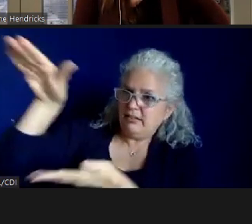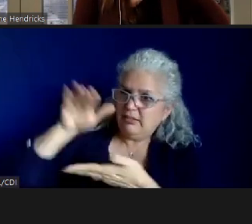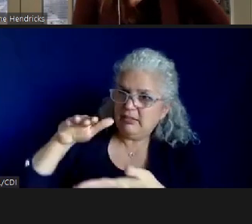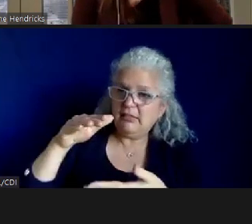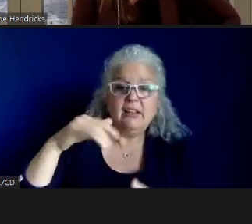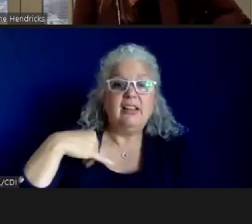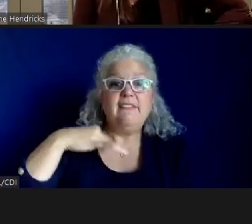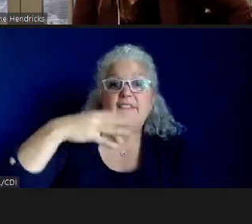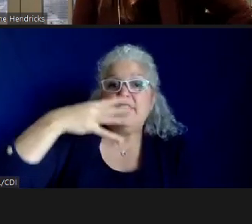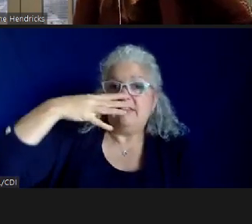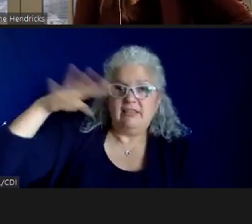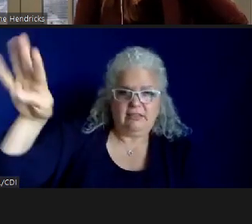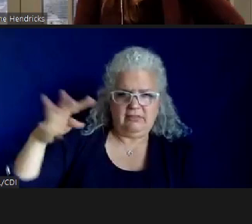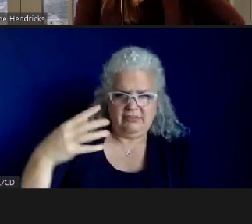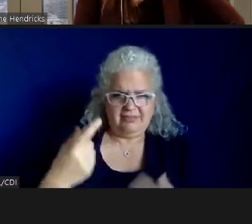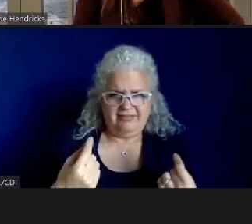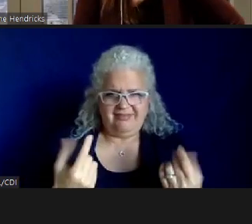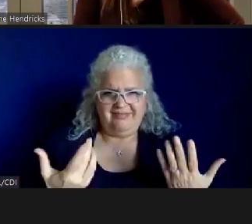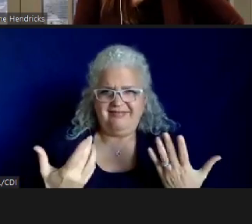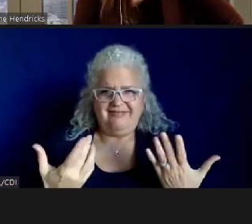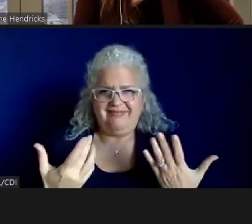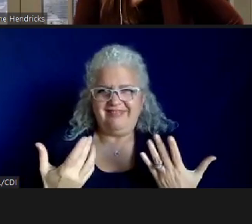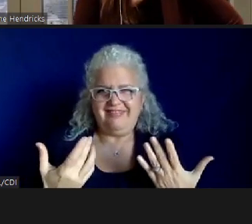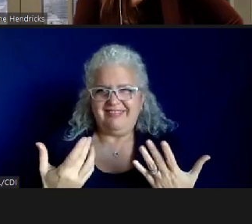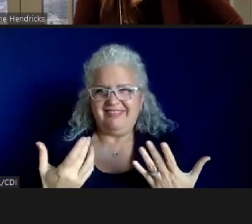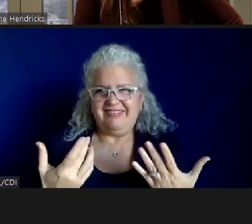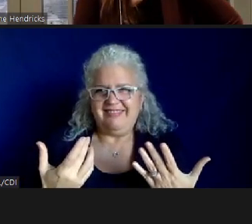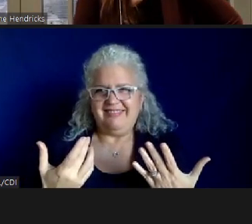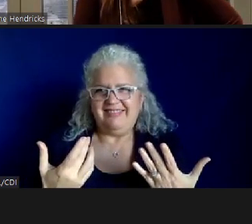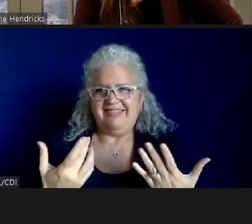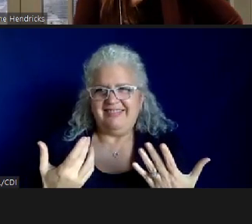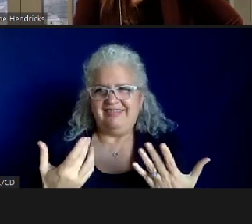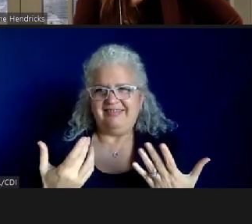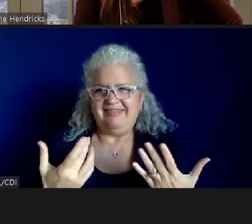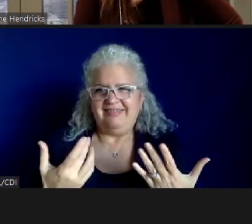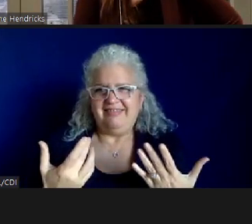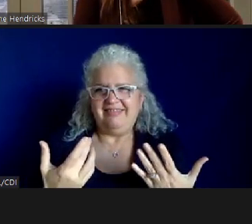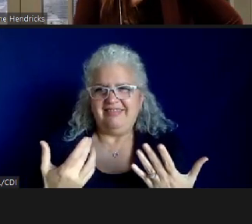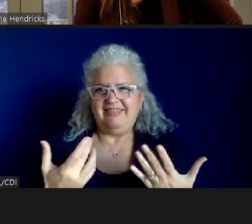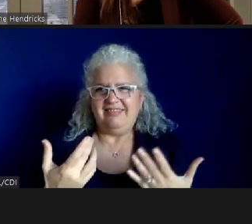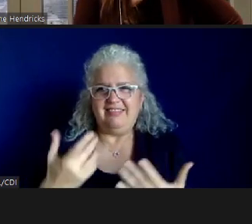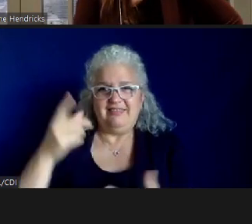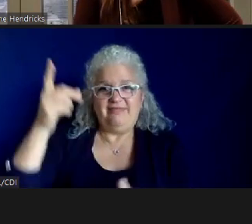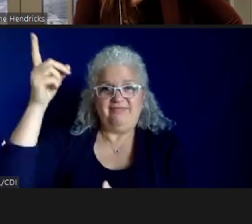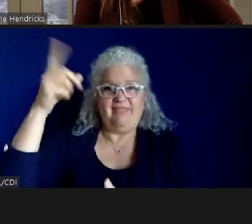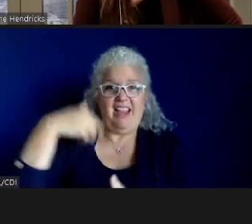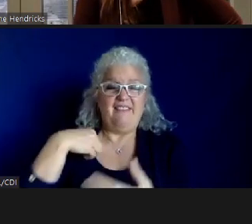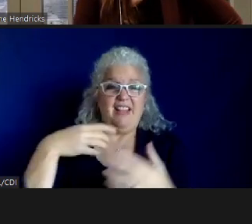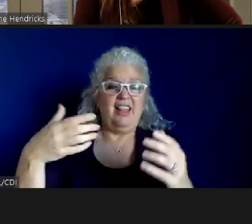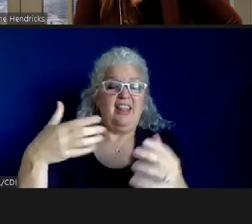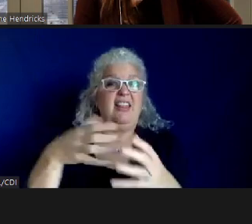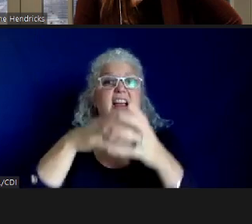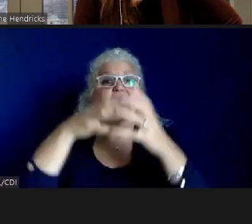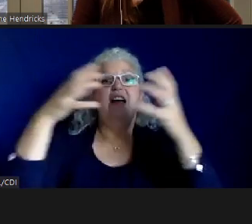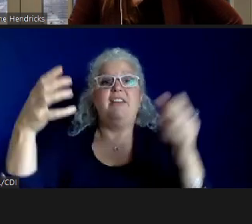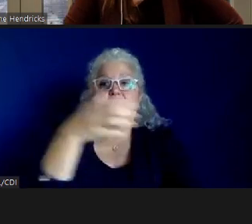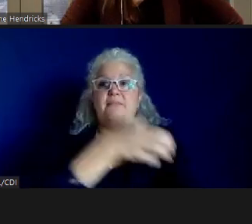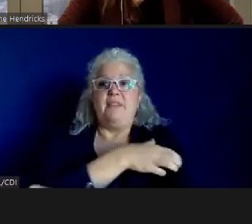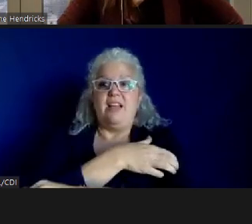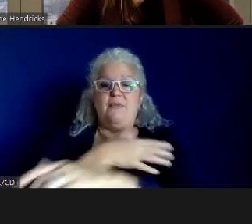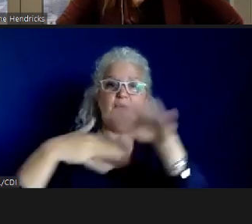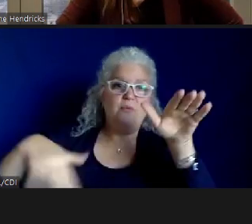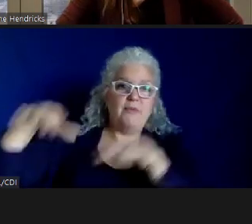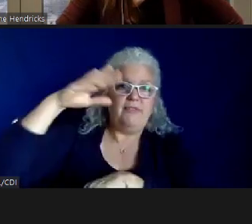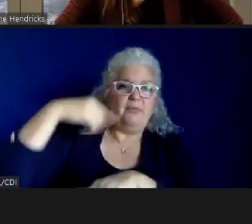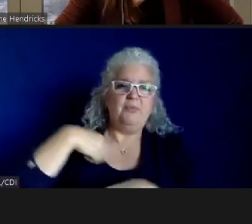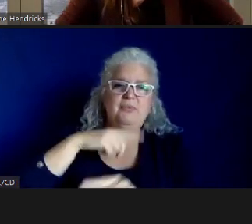in terms of our ability to maintain our COVID-19 response. And so when the state issues an order